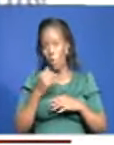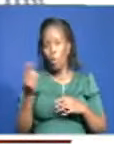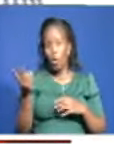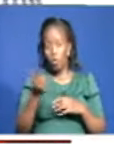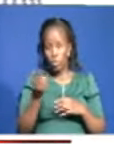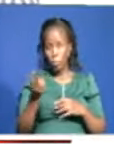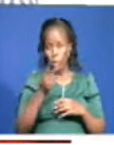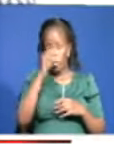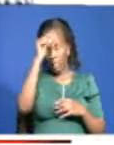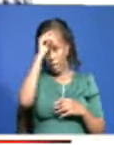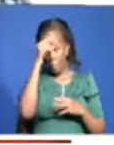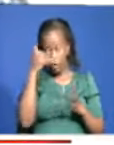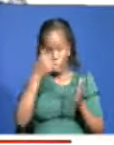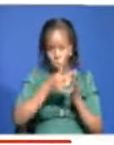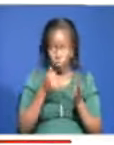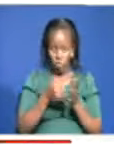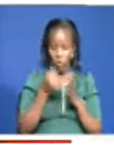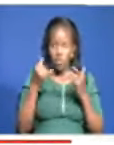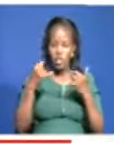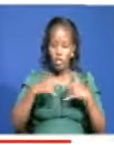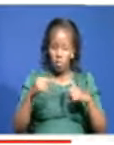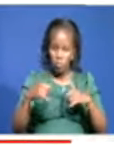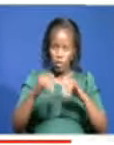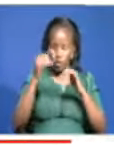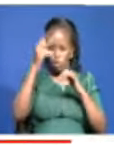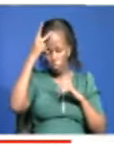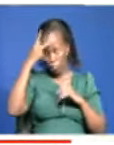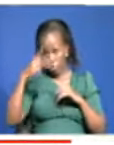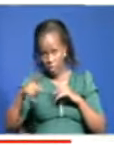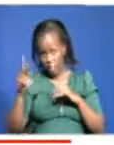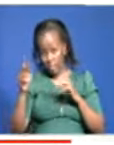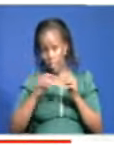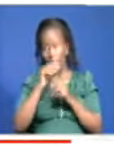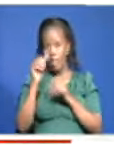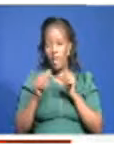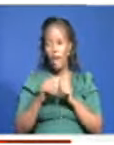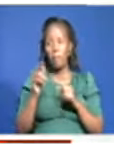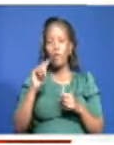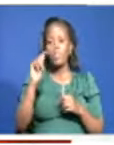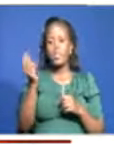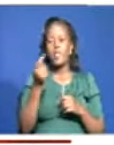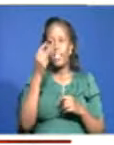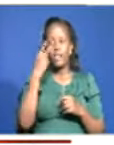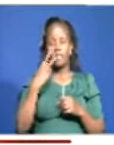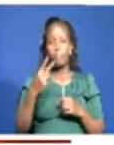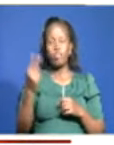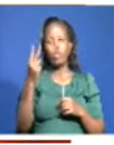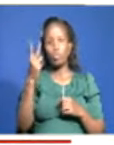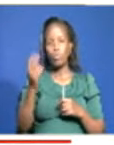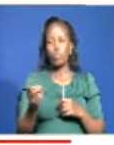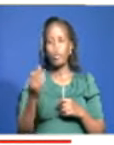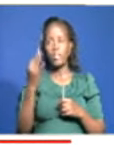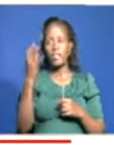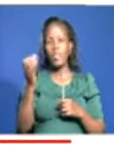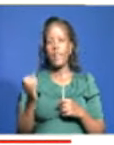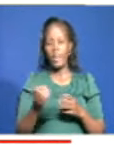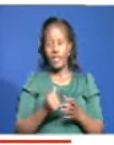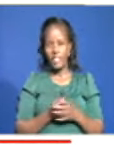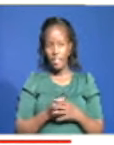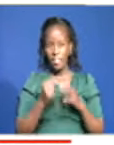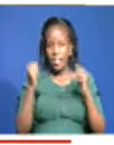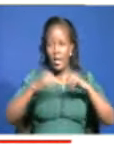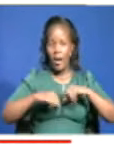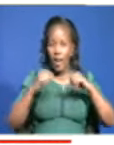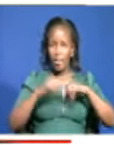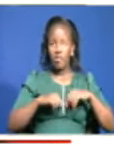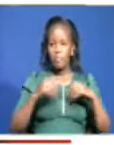the formulation and execution of policies touching on Kenya's Vision 2030 infrastructure goal. It was resolved that the ASEC shall